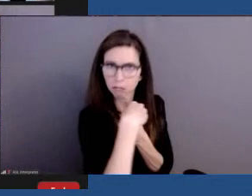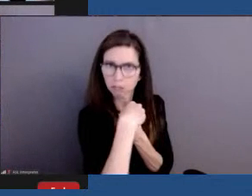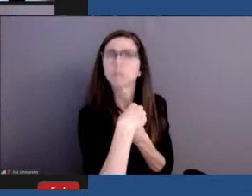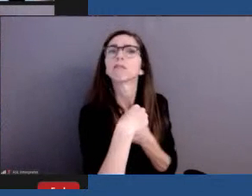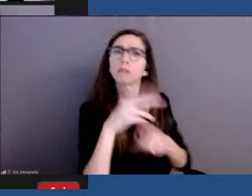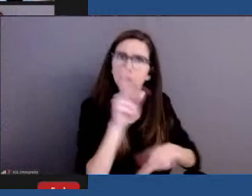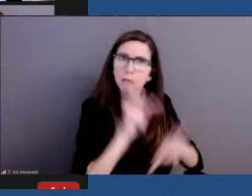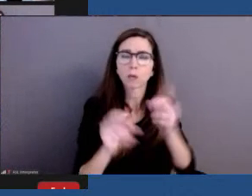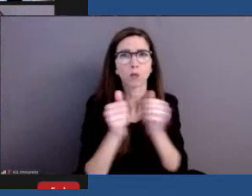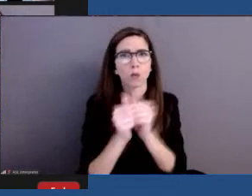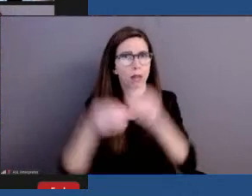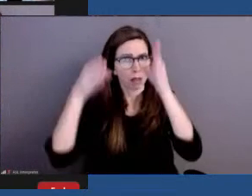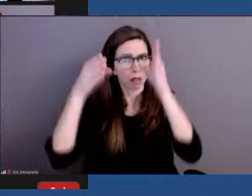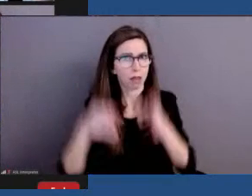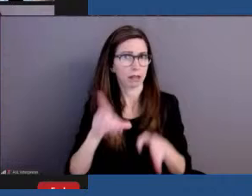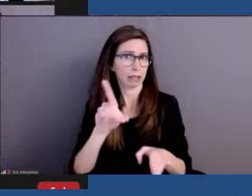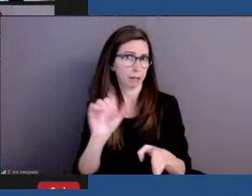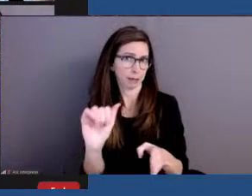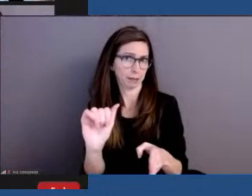disabilities.